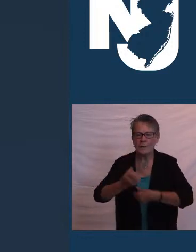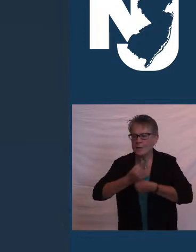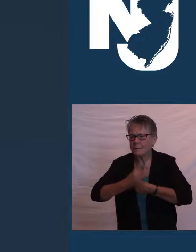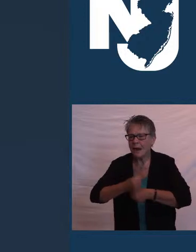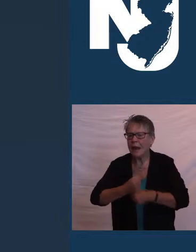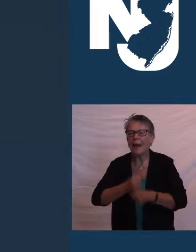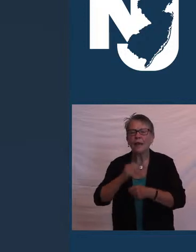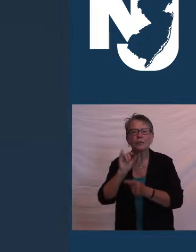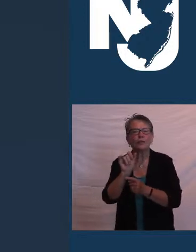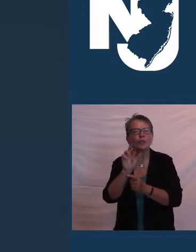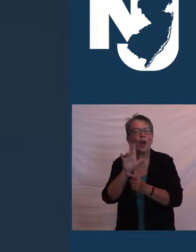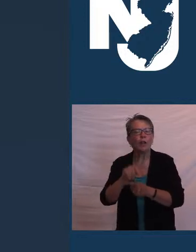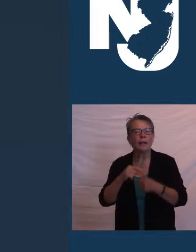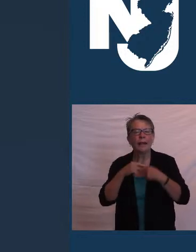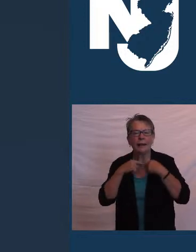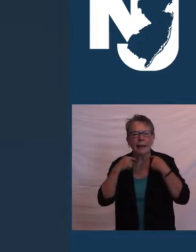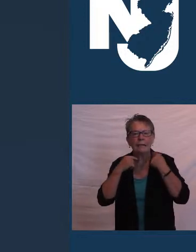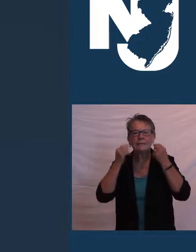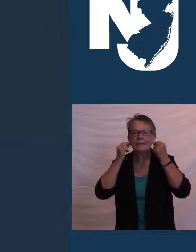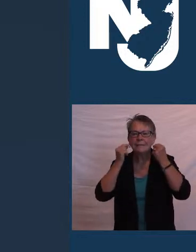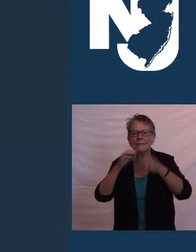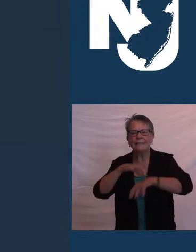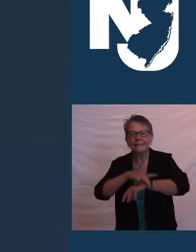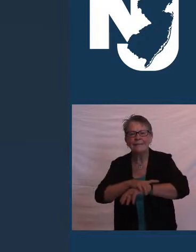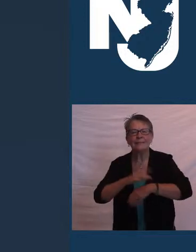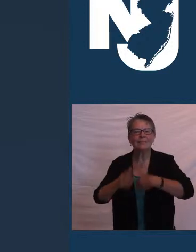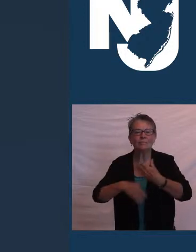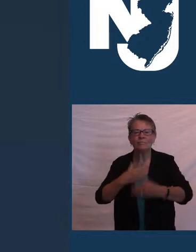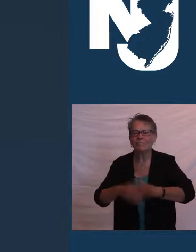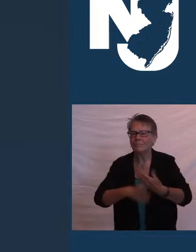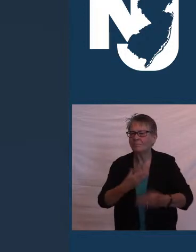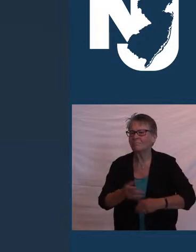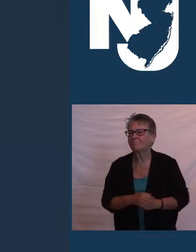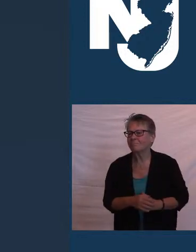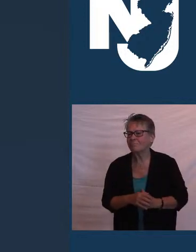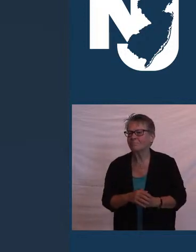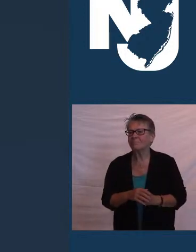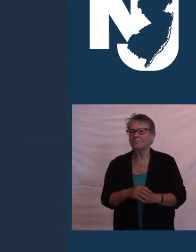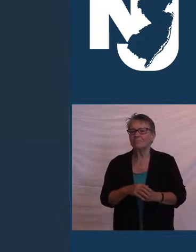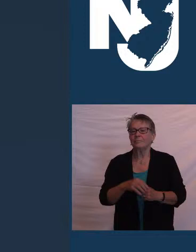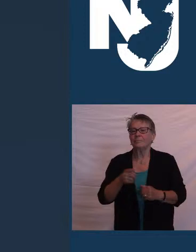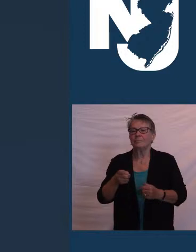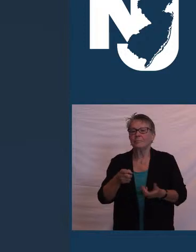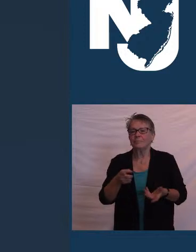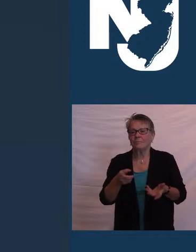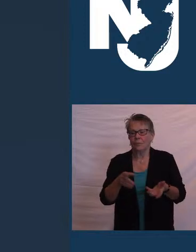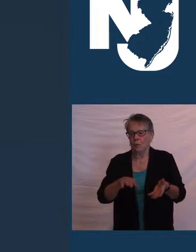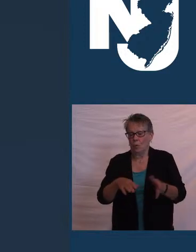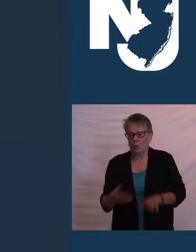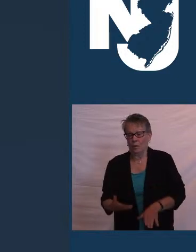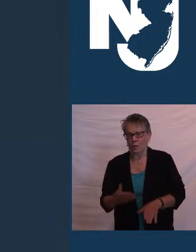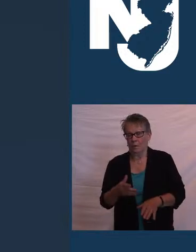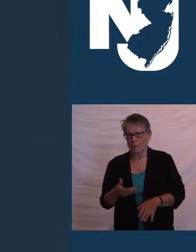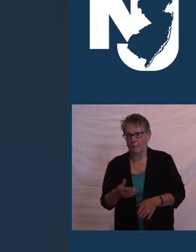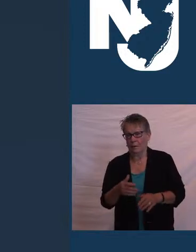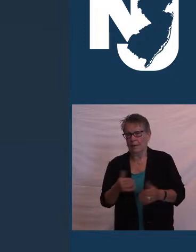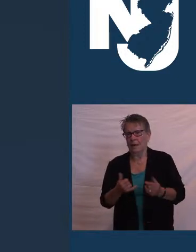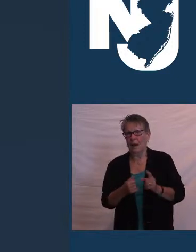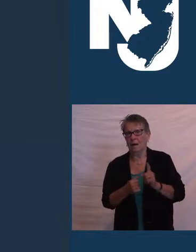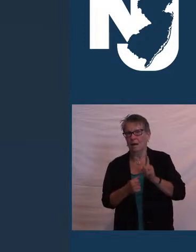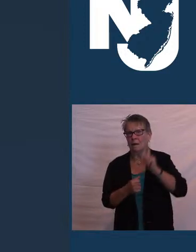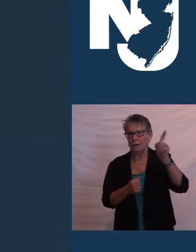Lisa was reunited with her biological mother, Eleanor, her adoptive parents, Genevieve and Miguel, and her sister,